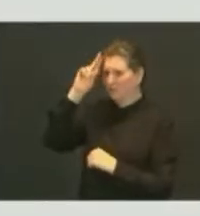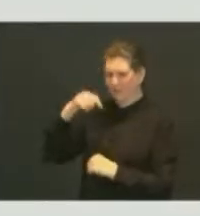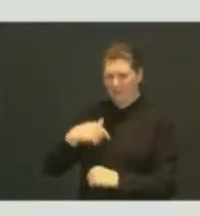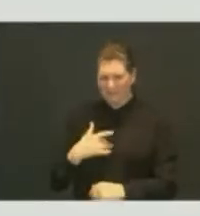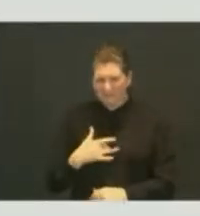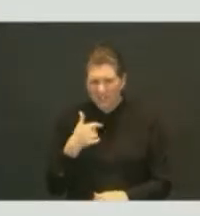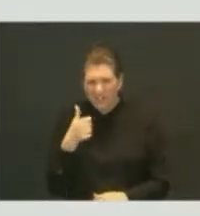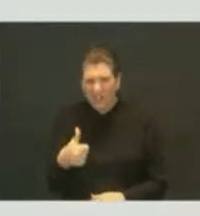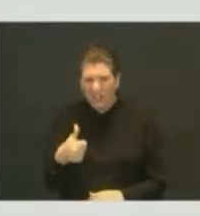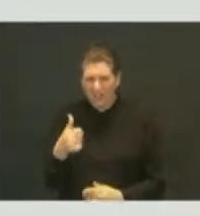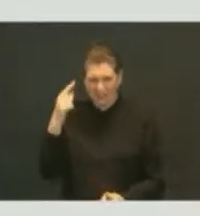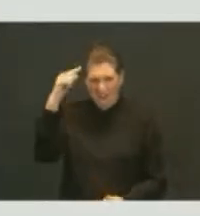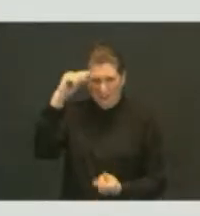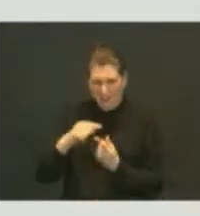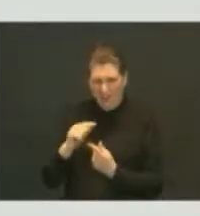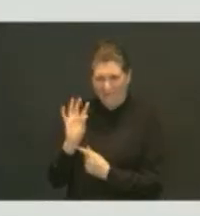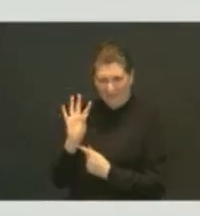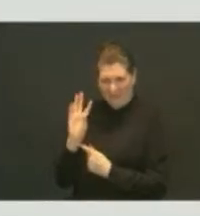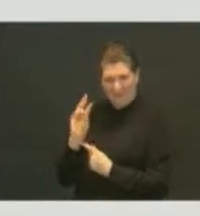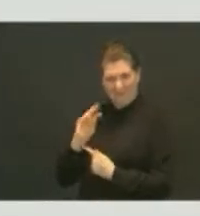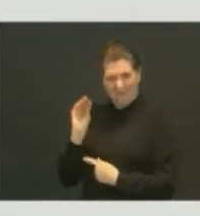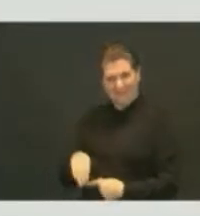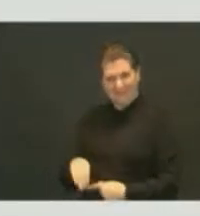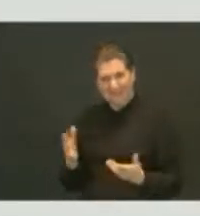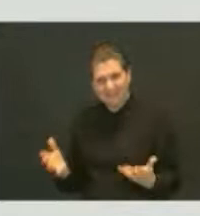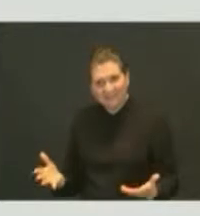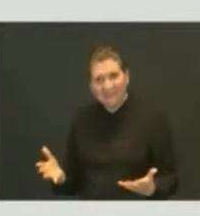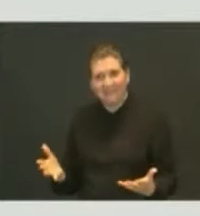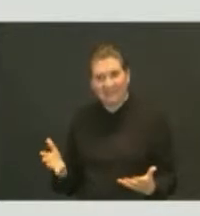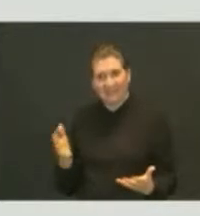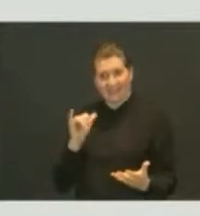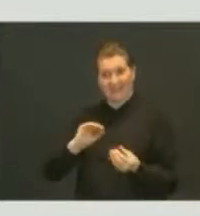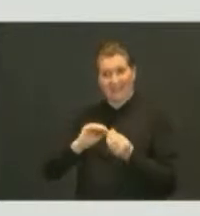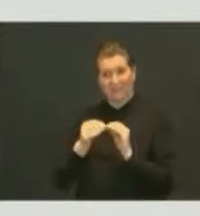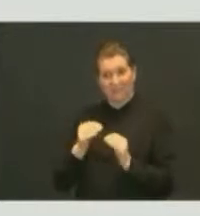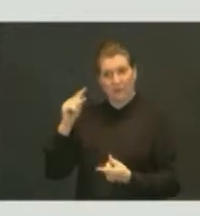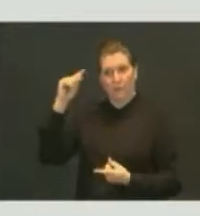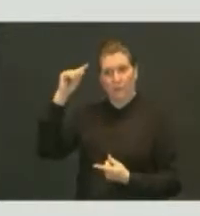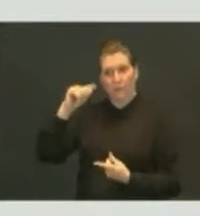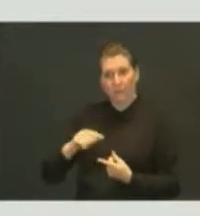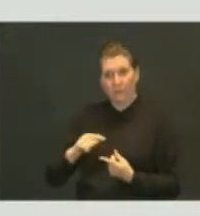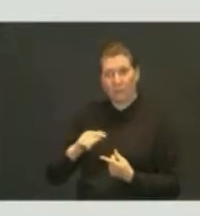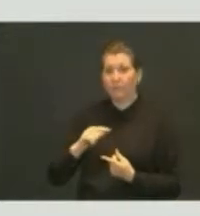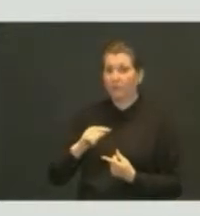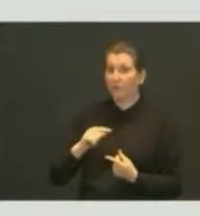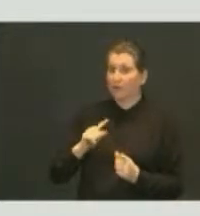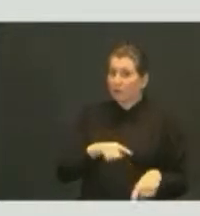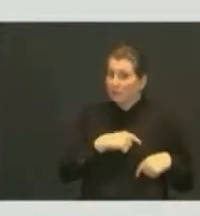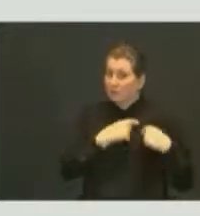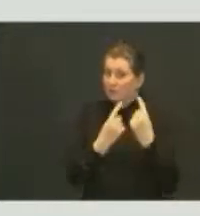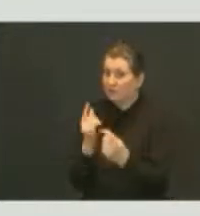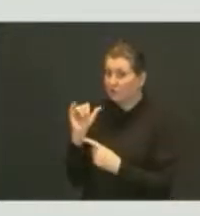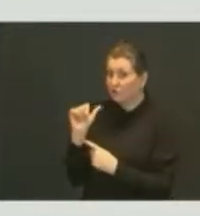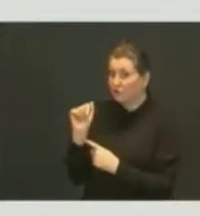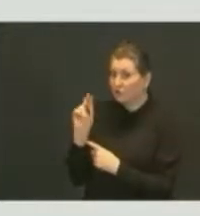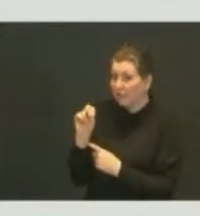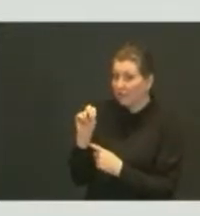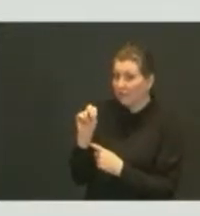have seen a 49% decrease in cases between January and February in the general